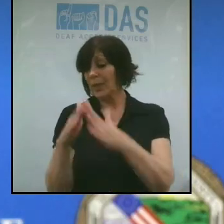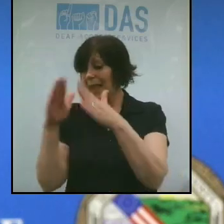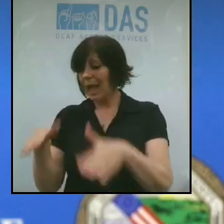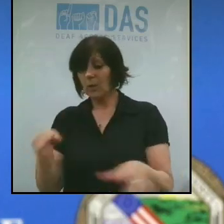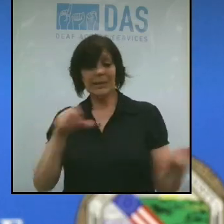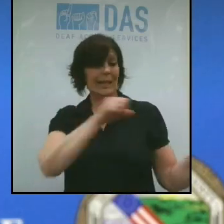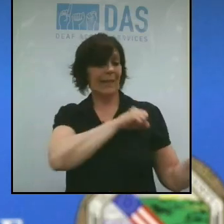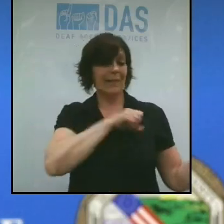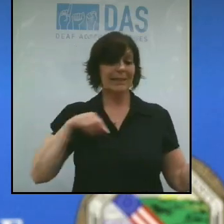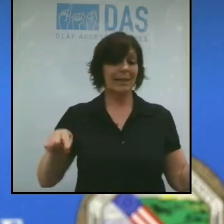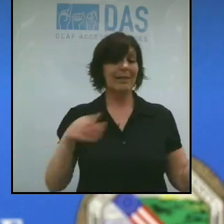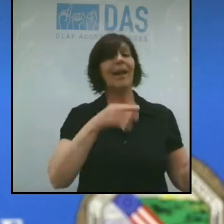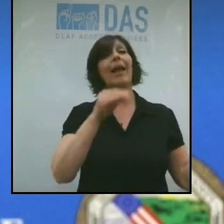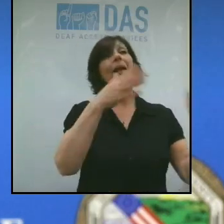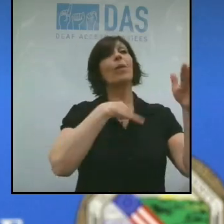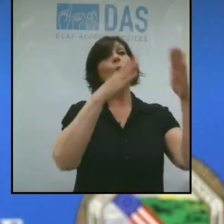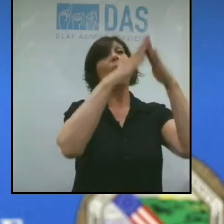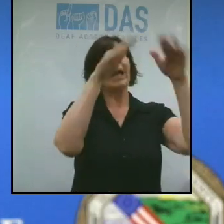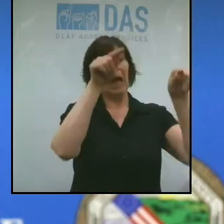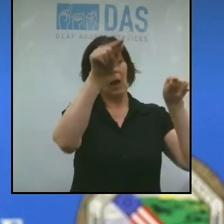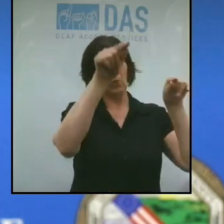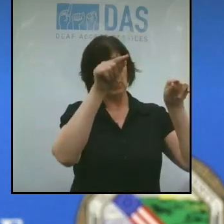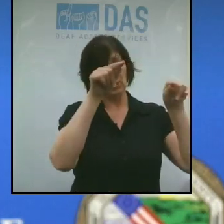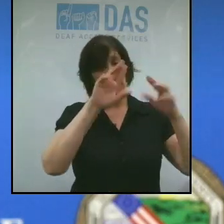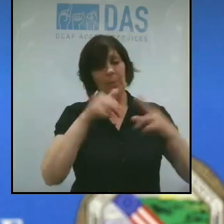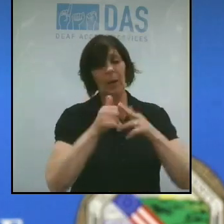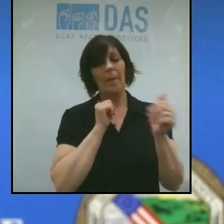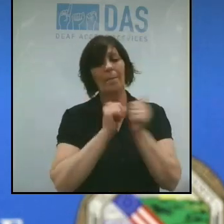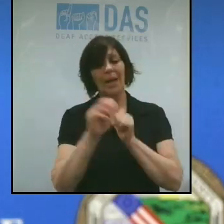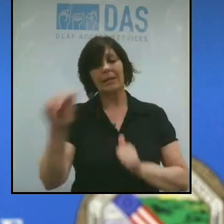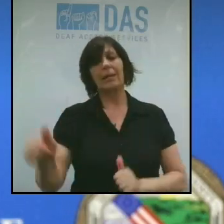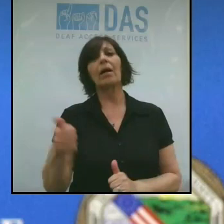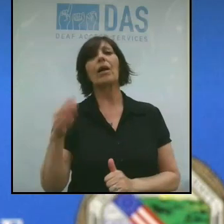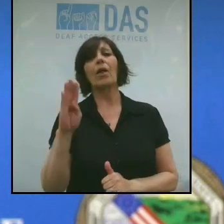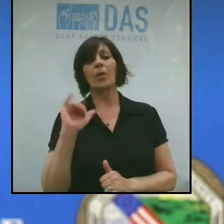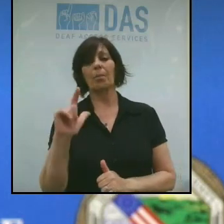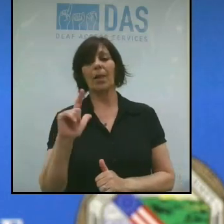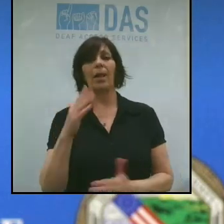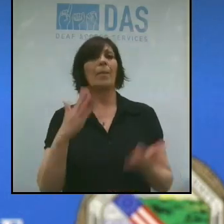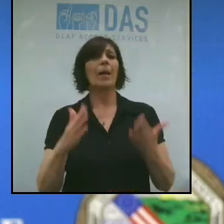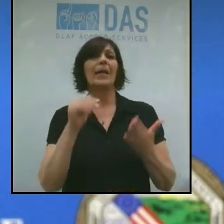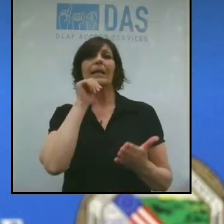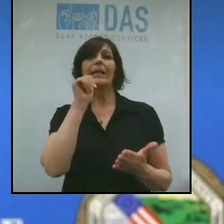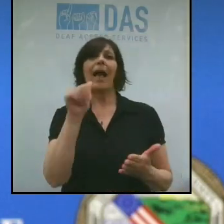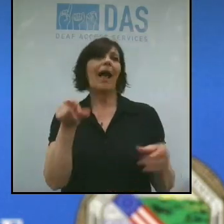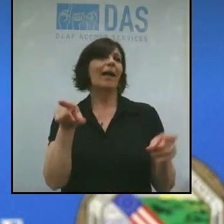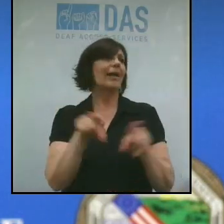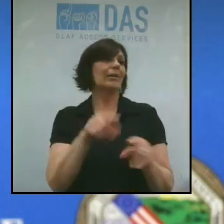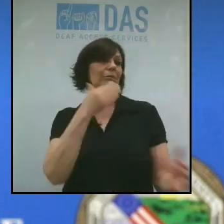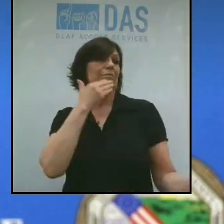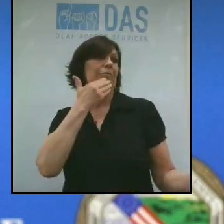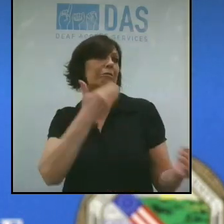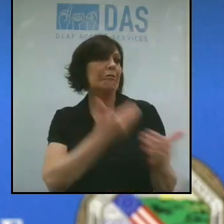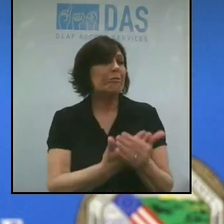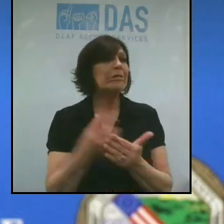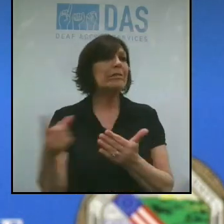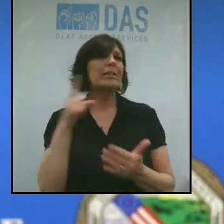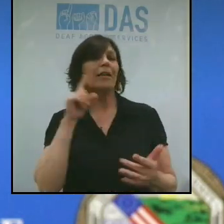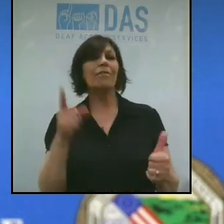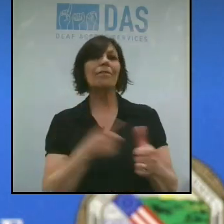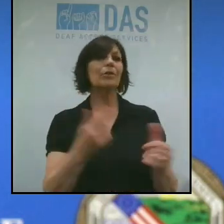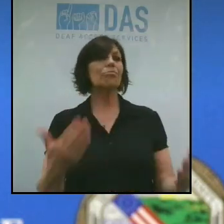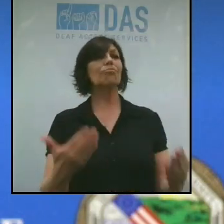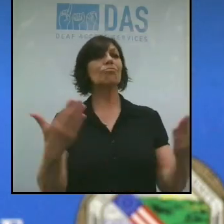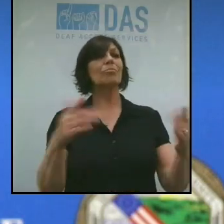as well as the White House, to the passage of another bill. It may not be the HEROES Act that has been proposed and will